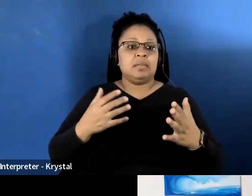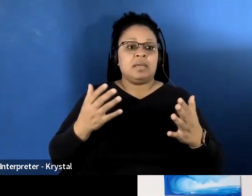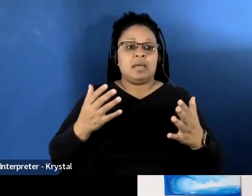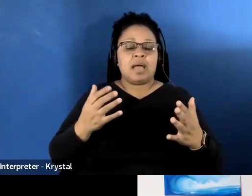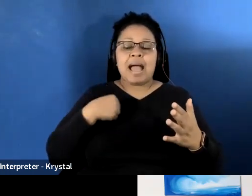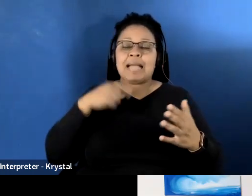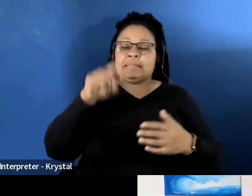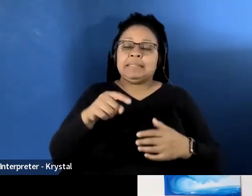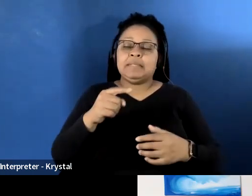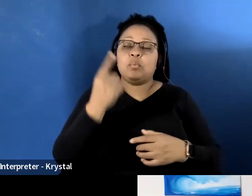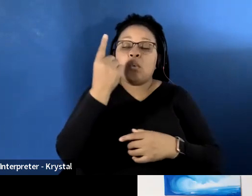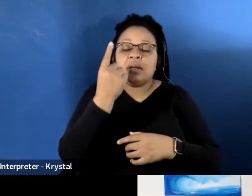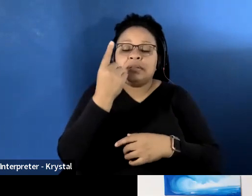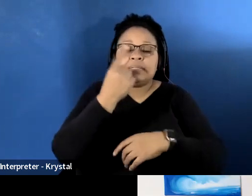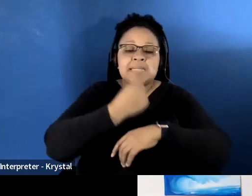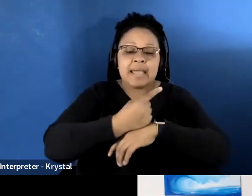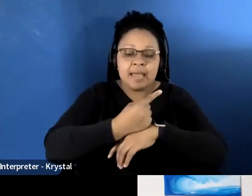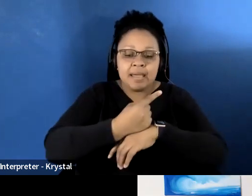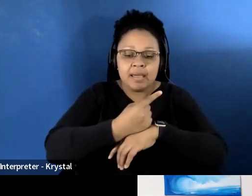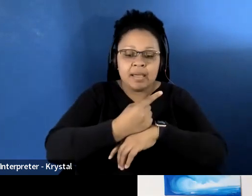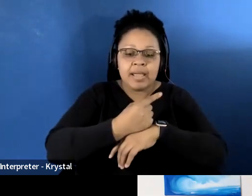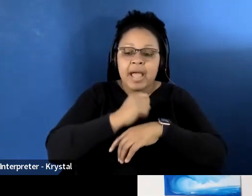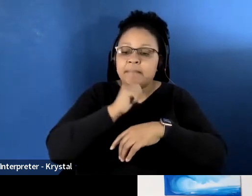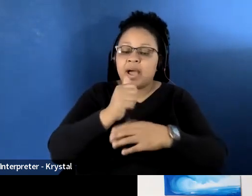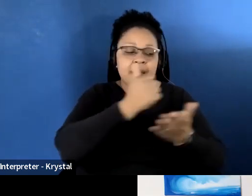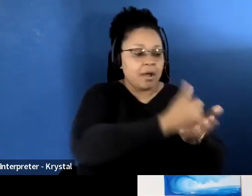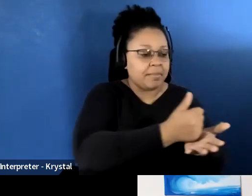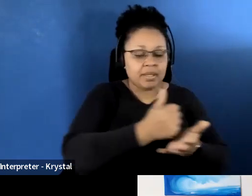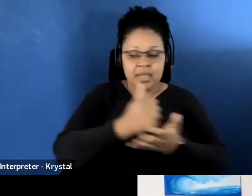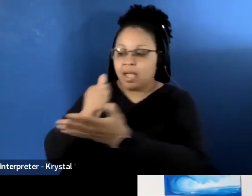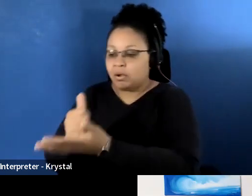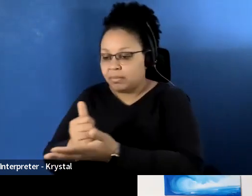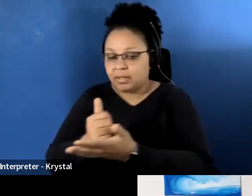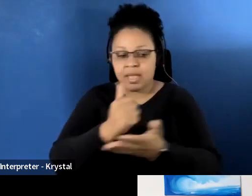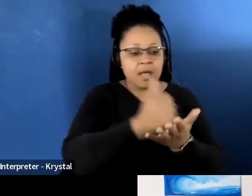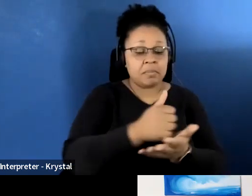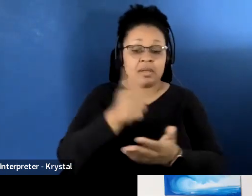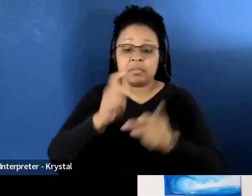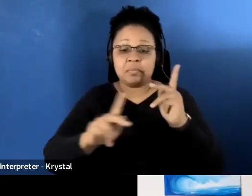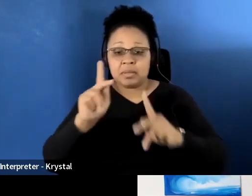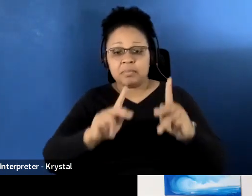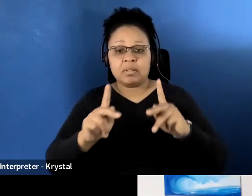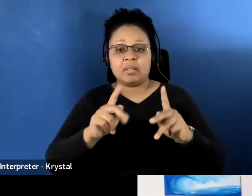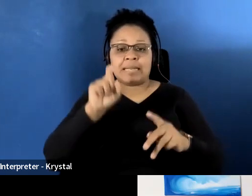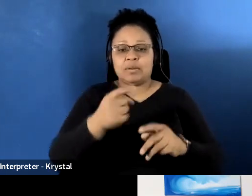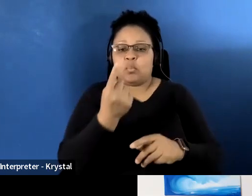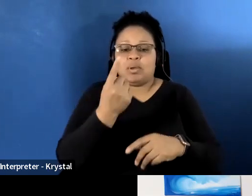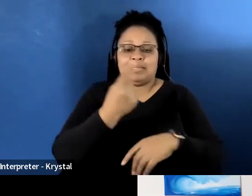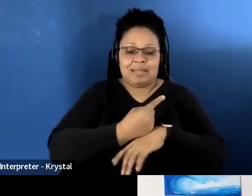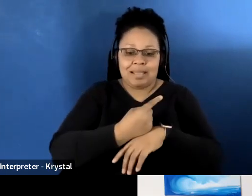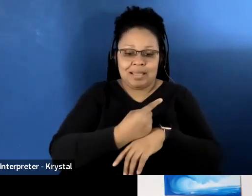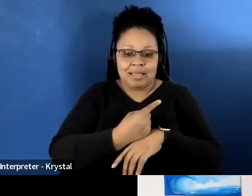needed a day that I wasn't helping someone else. And I told